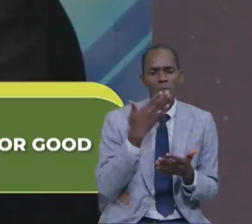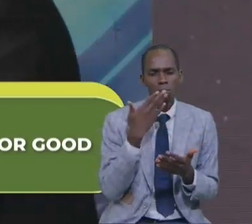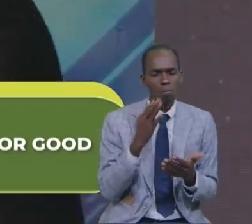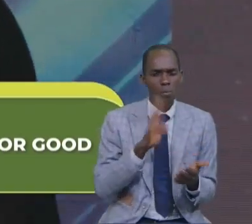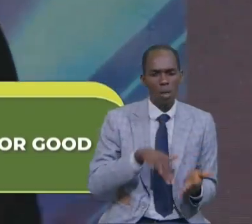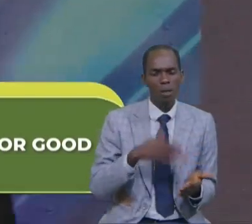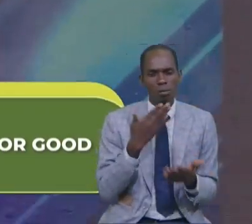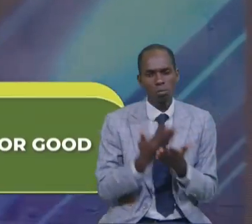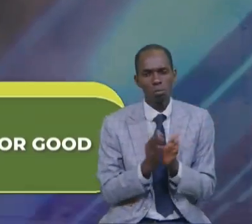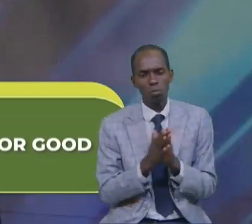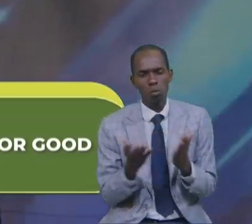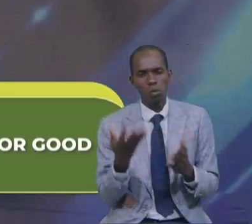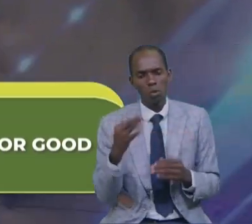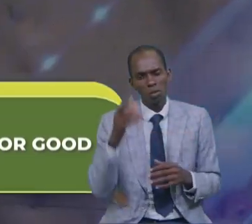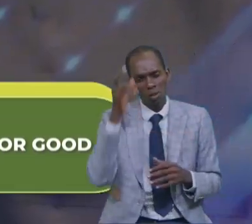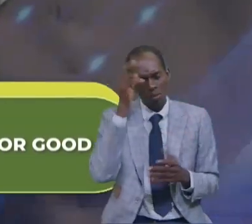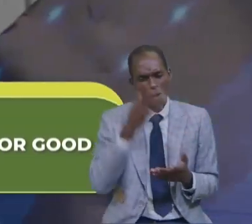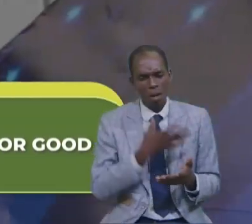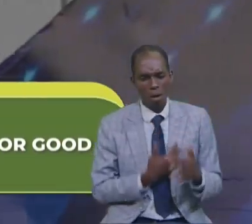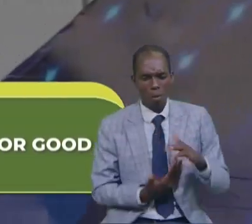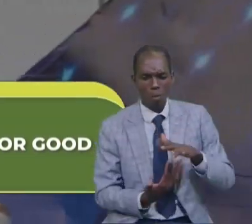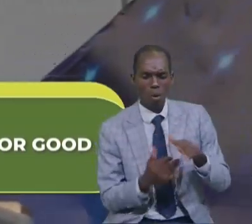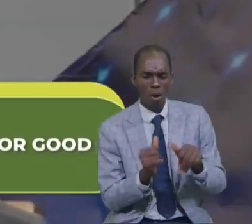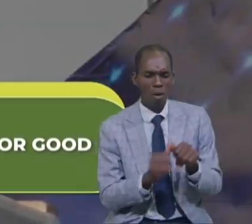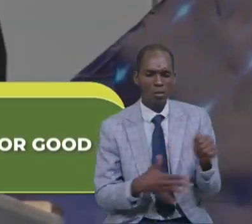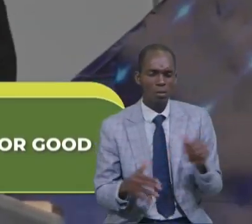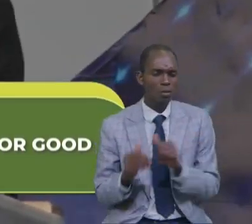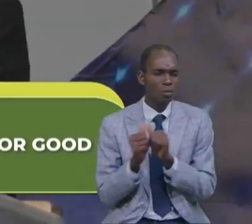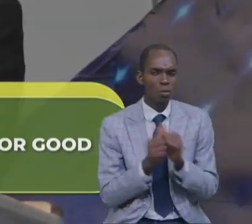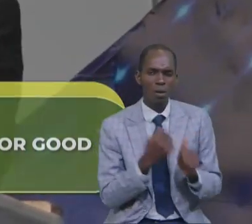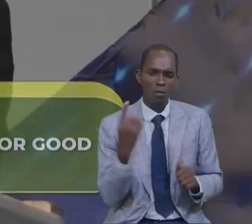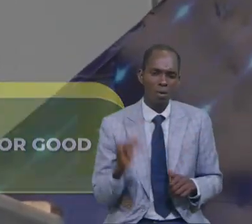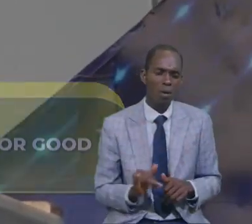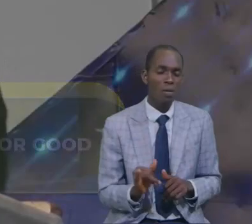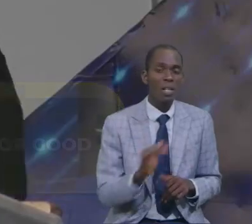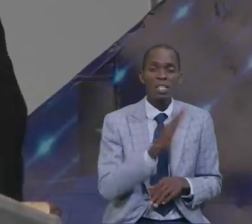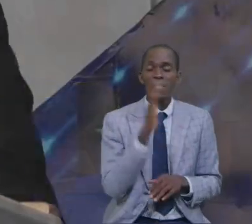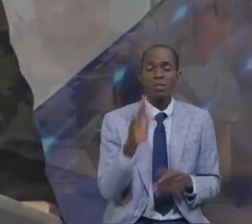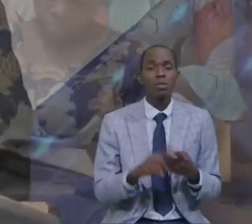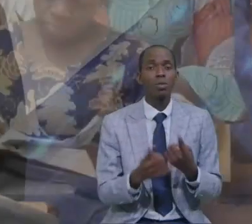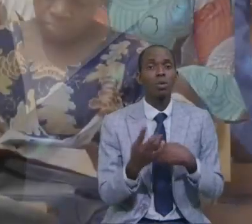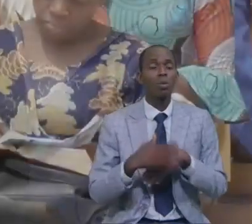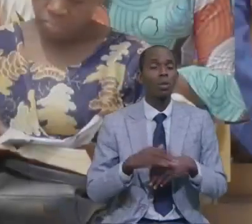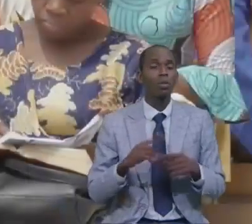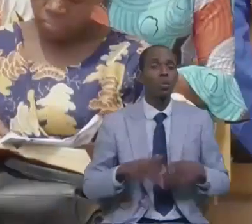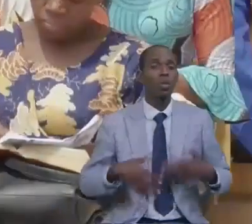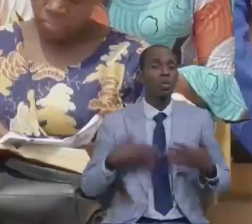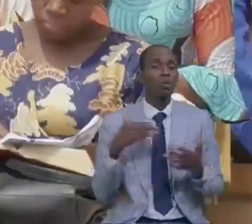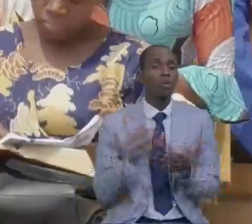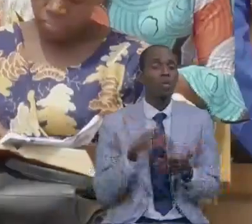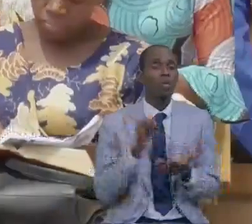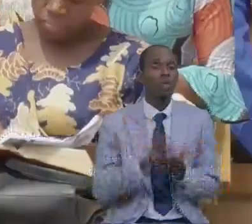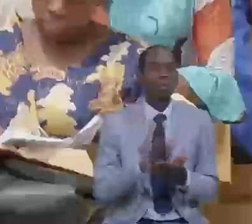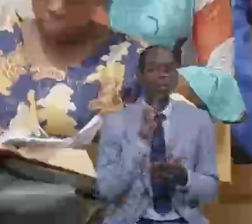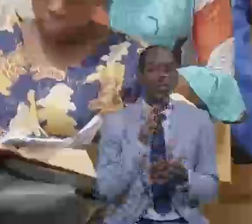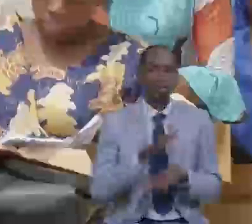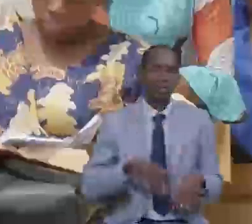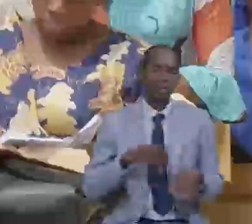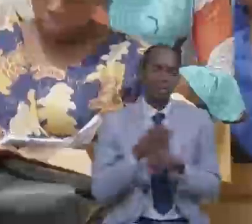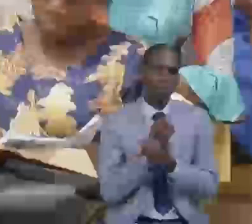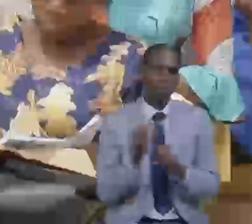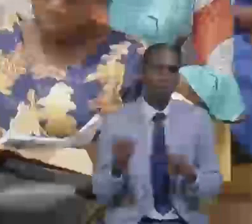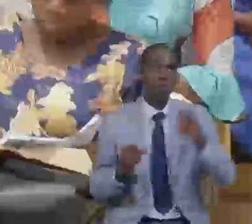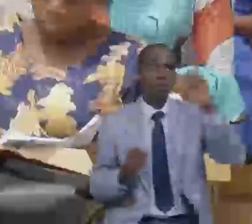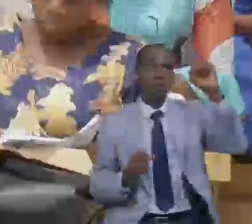that's salvation. L, life brought out of bondage by grace. Your life